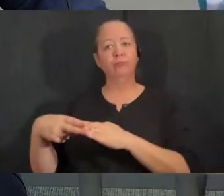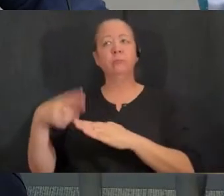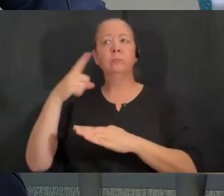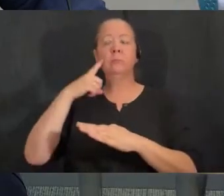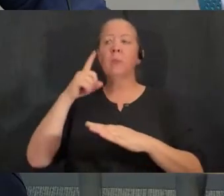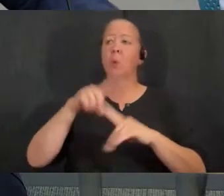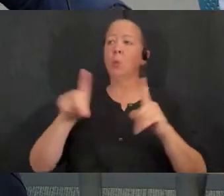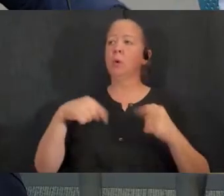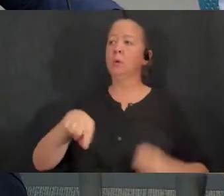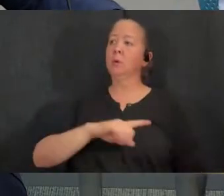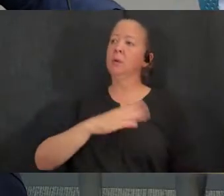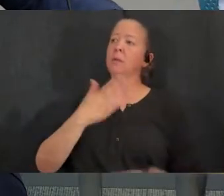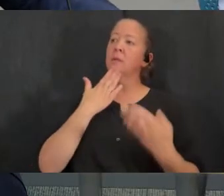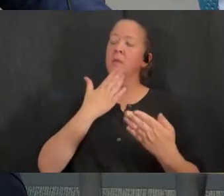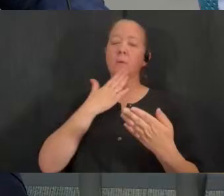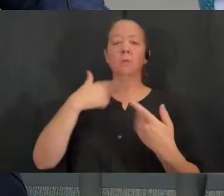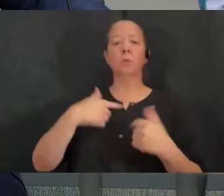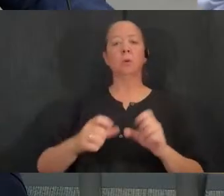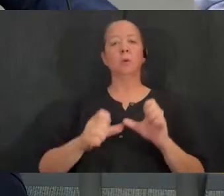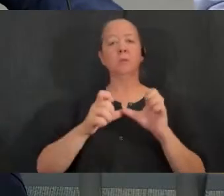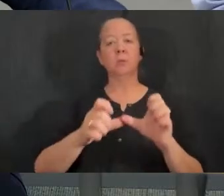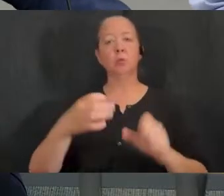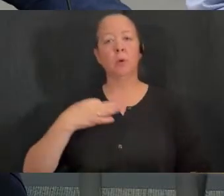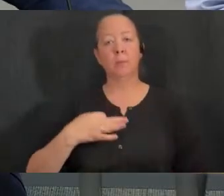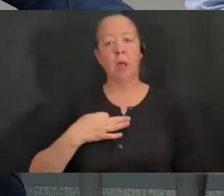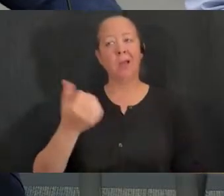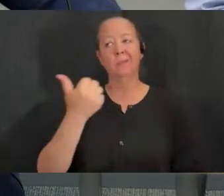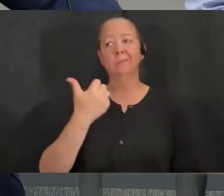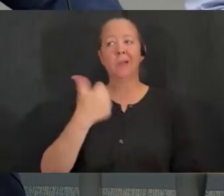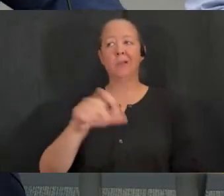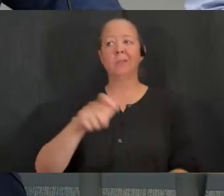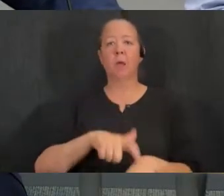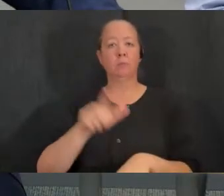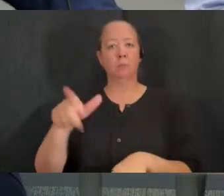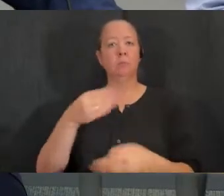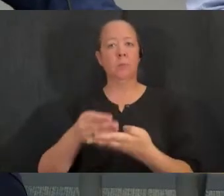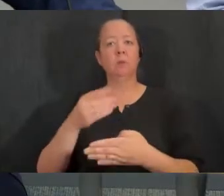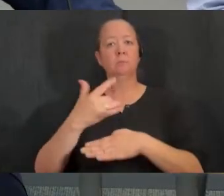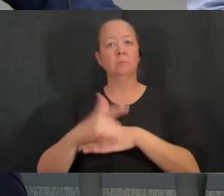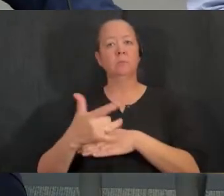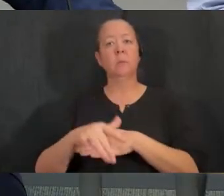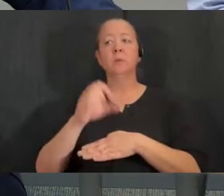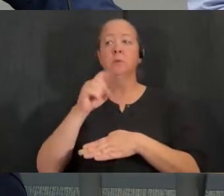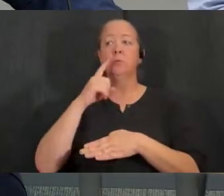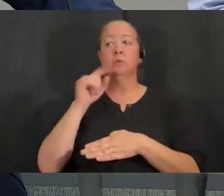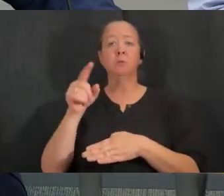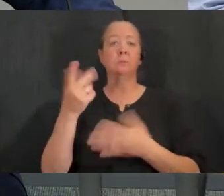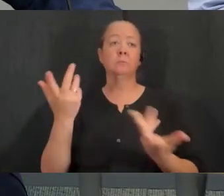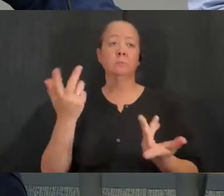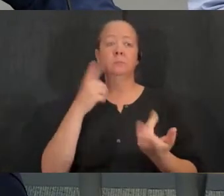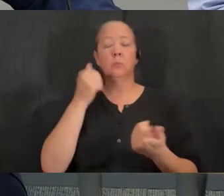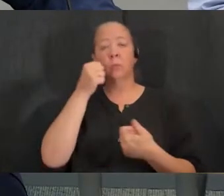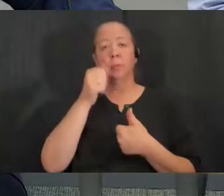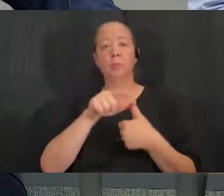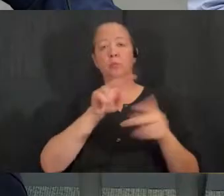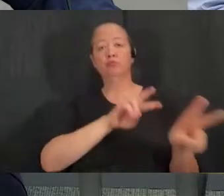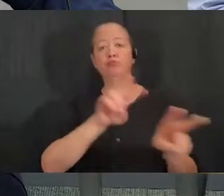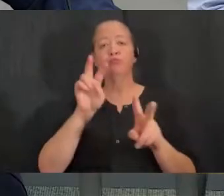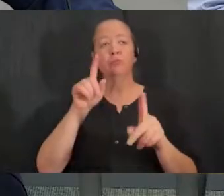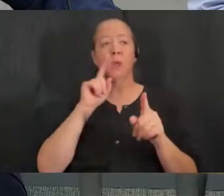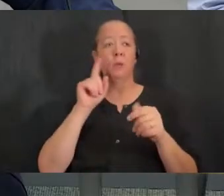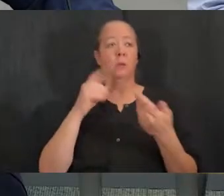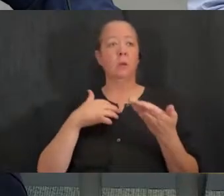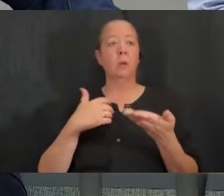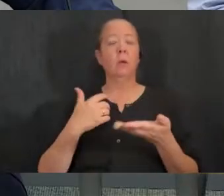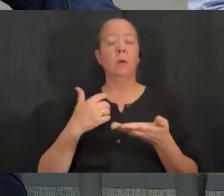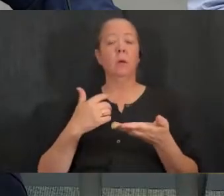thankful that we continue to apply whenever they are. So just to be on the lookout, and they're predominantly in the